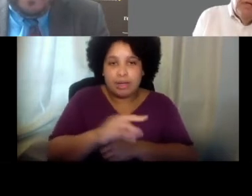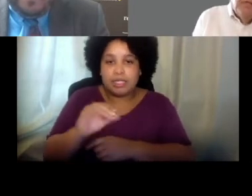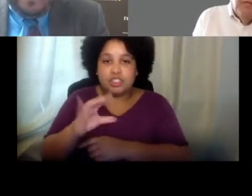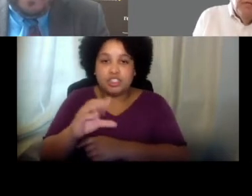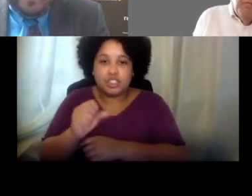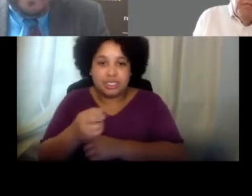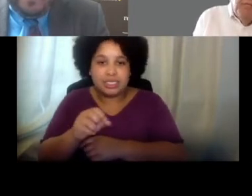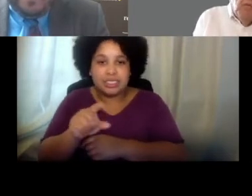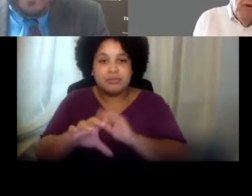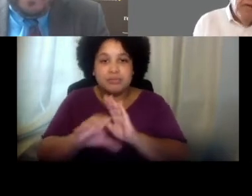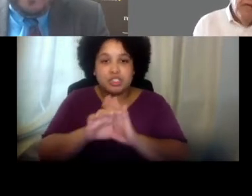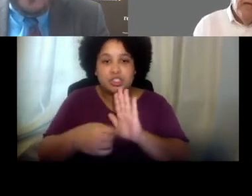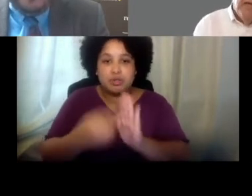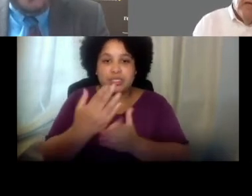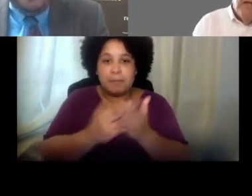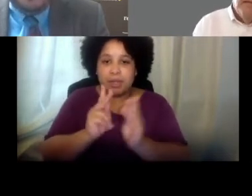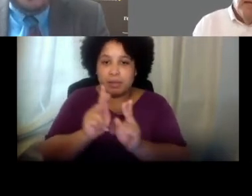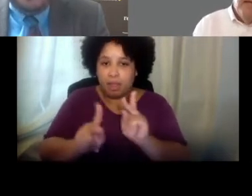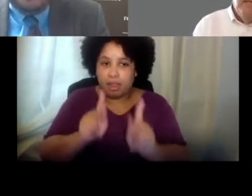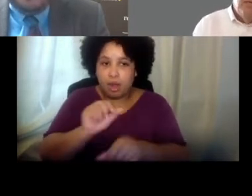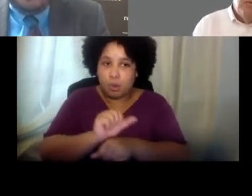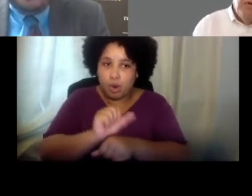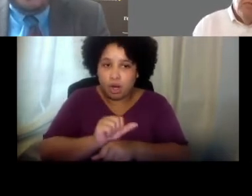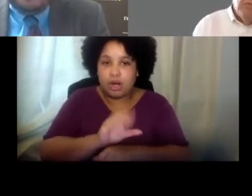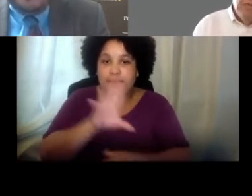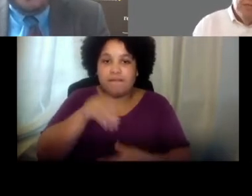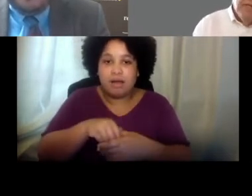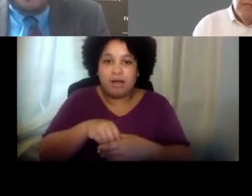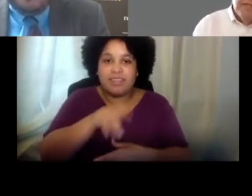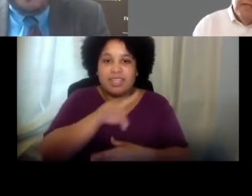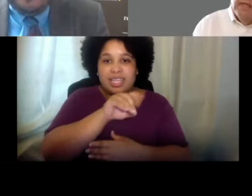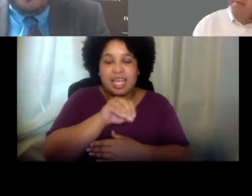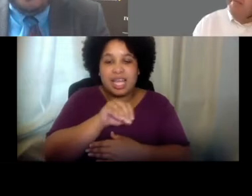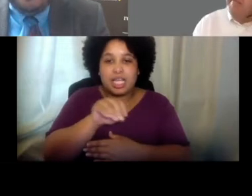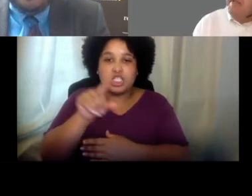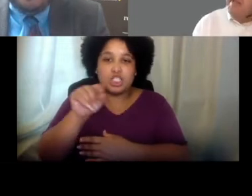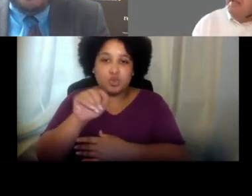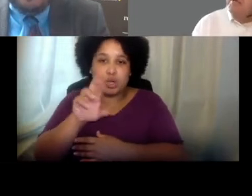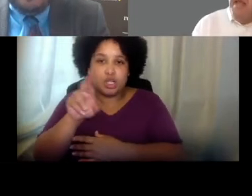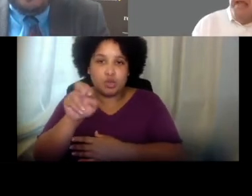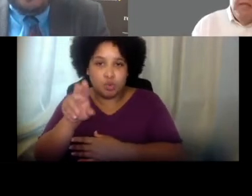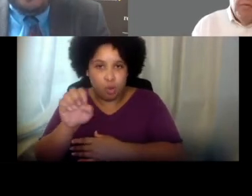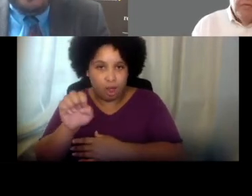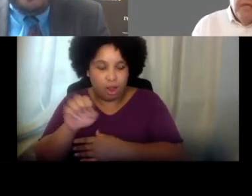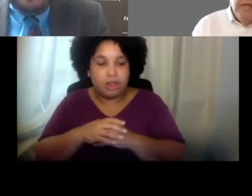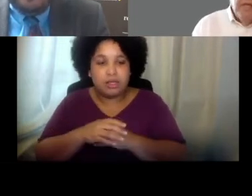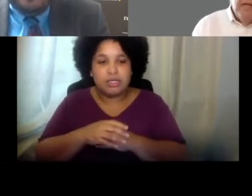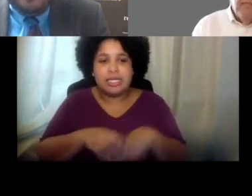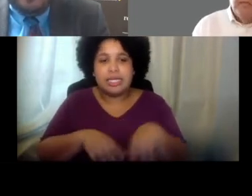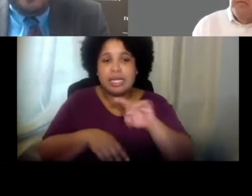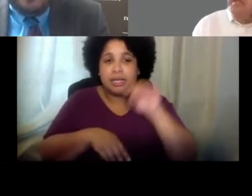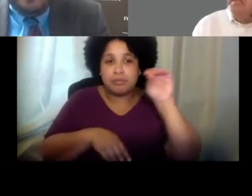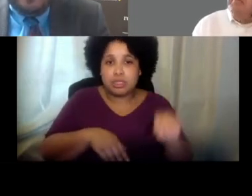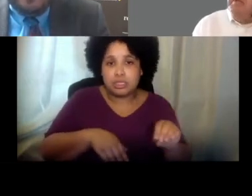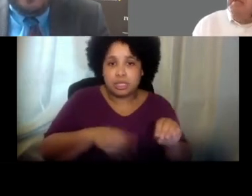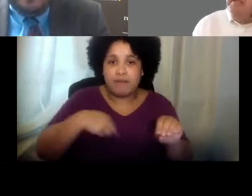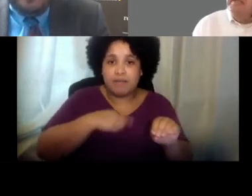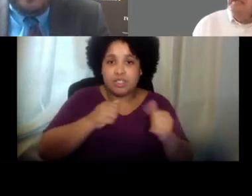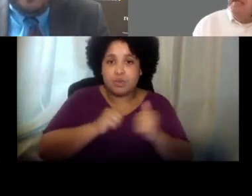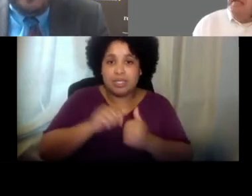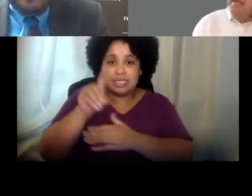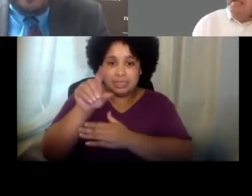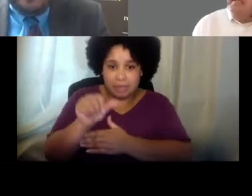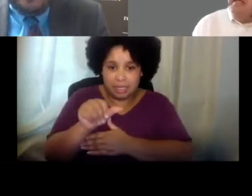a picture of some people working, and the 80-20 rule is on this thing. So 80% of us with